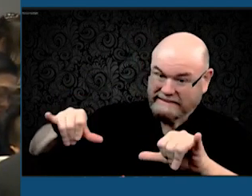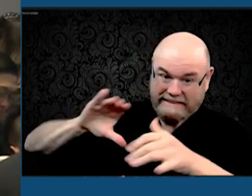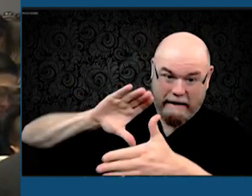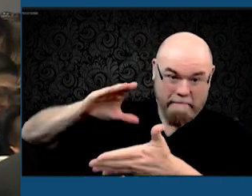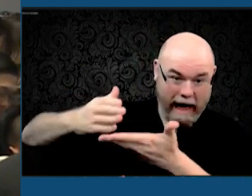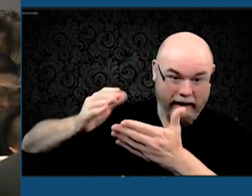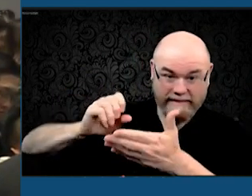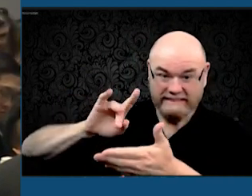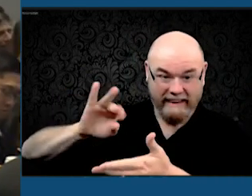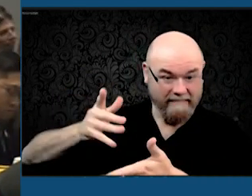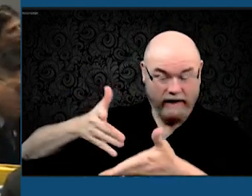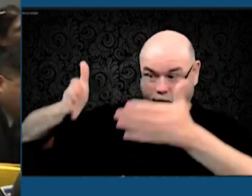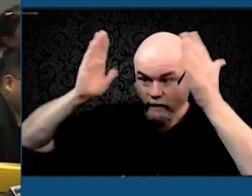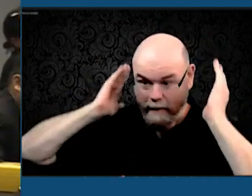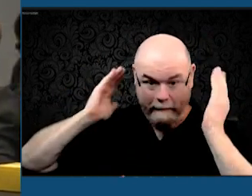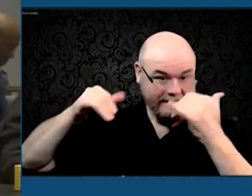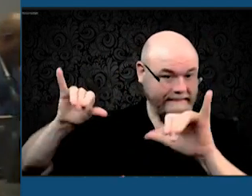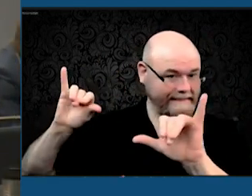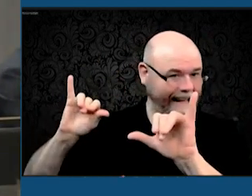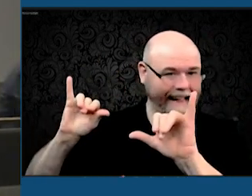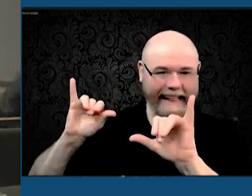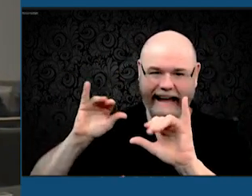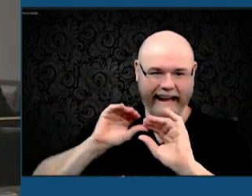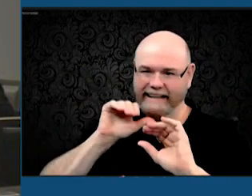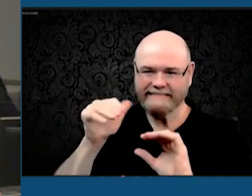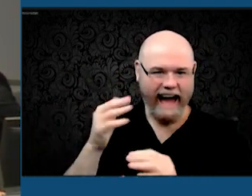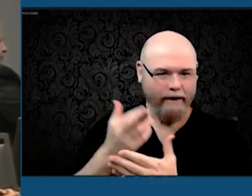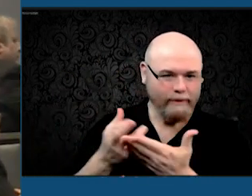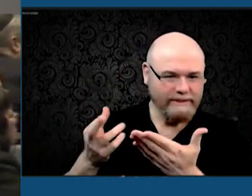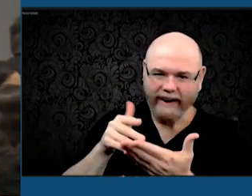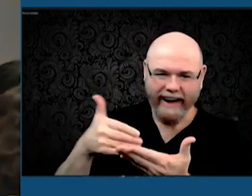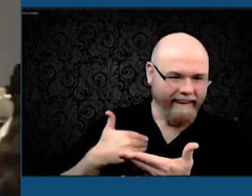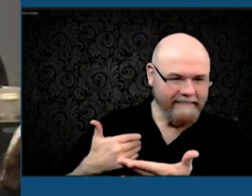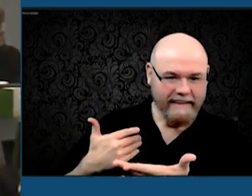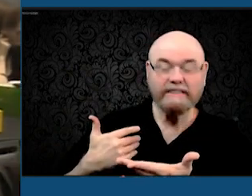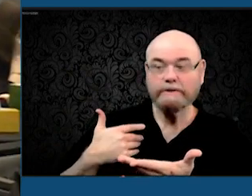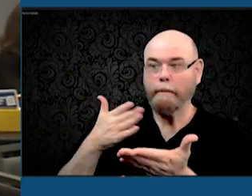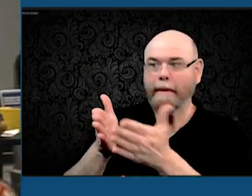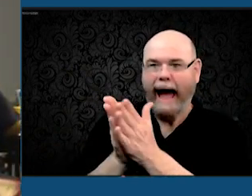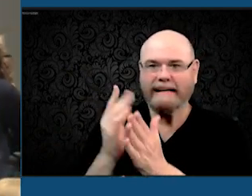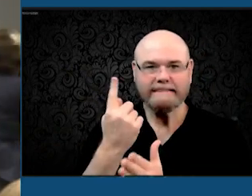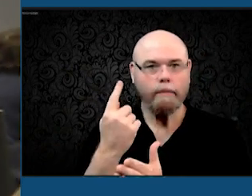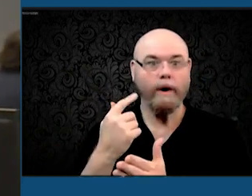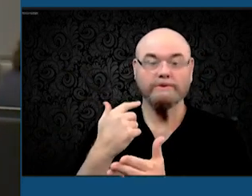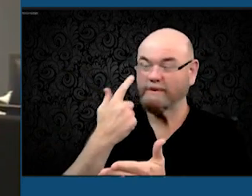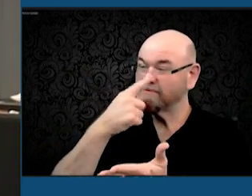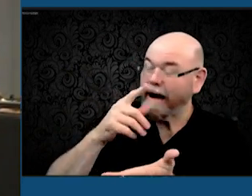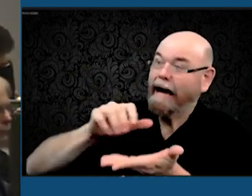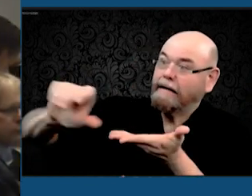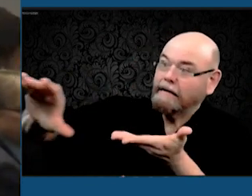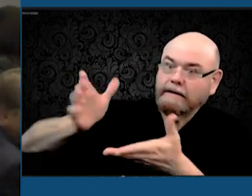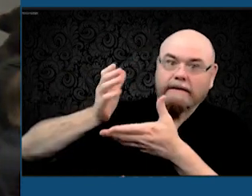done. So you might need to talk to someone about getting help or take stuff off your plate. Otherwise, the stress ain't going